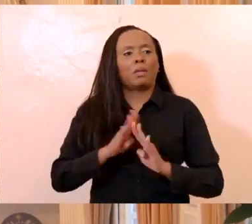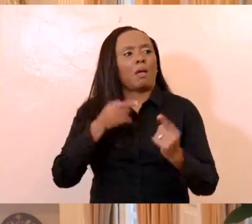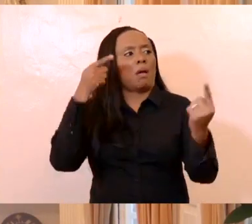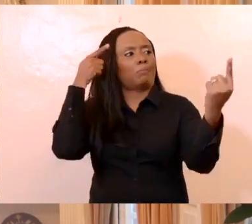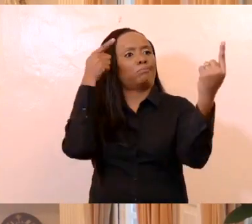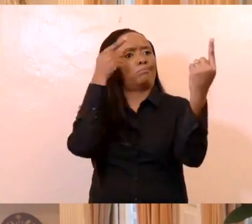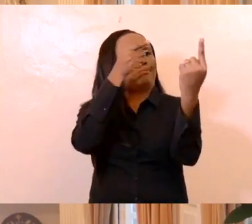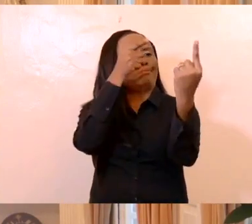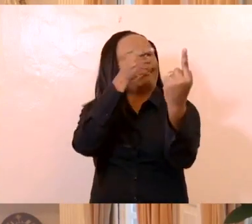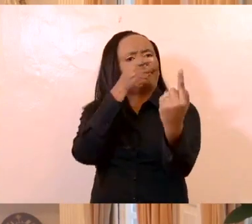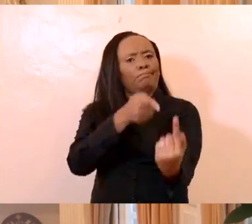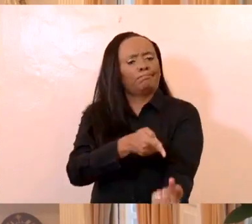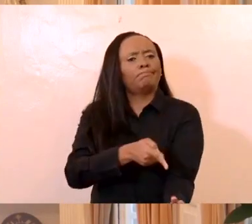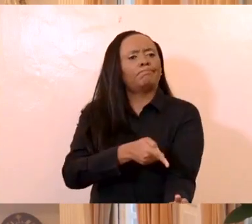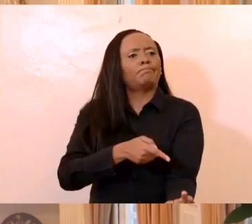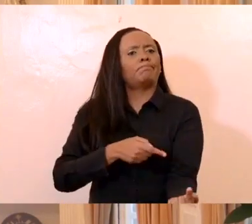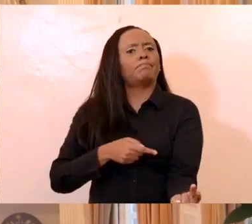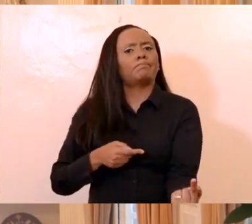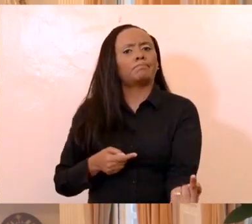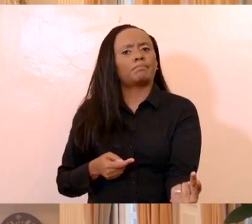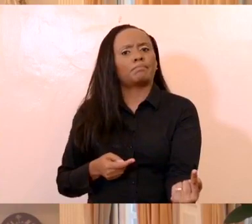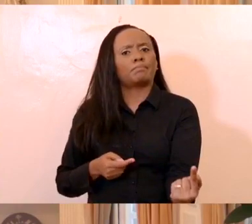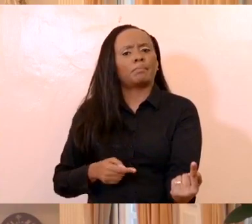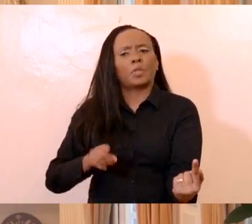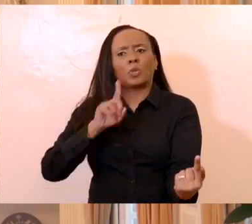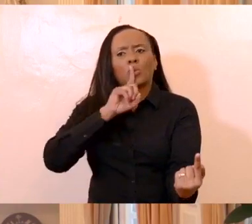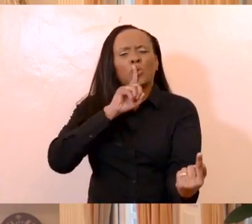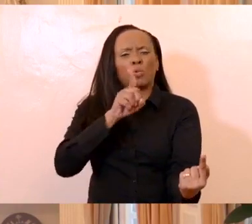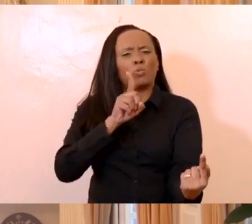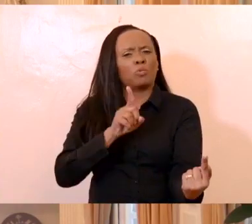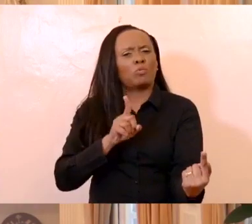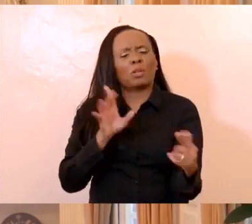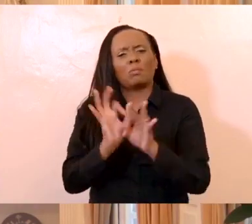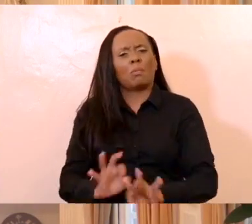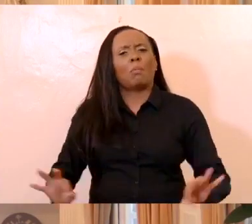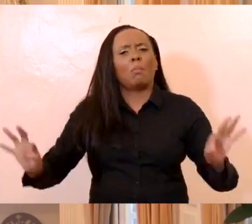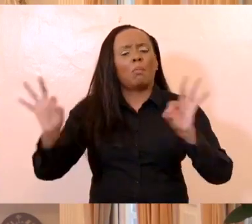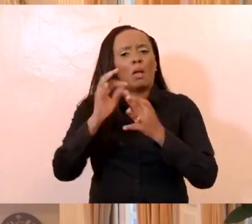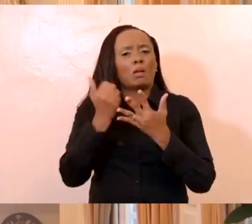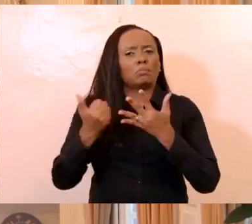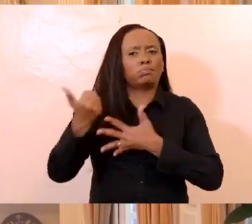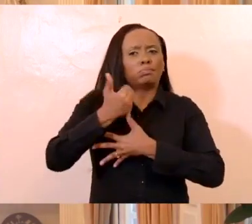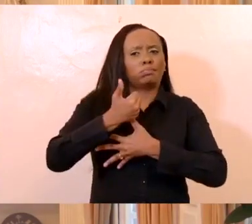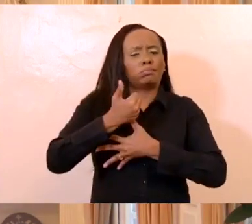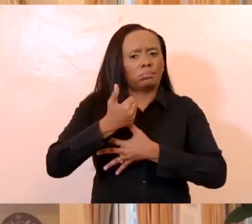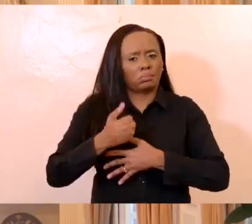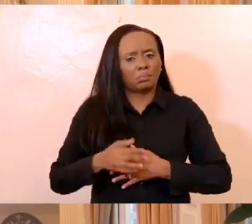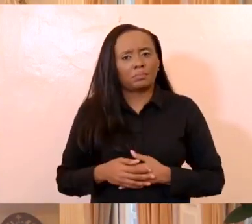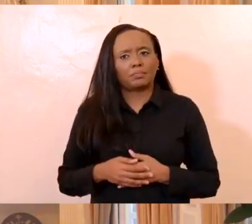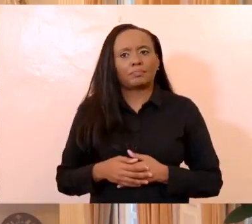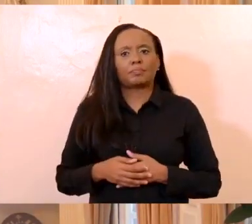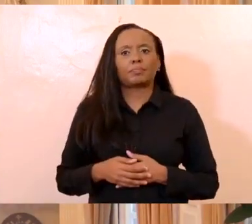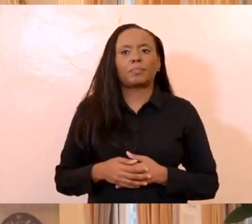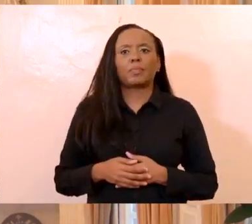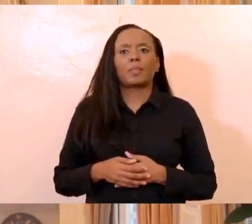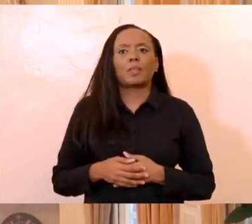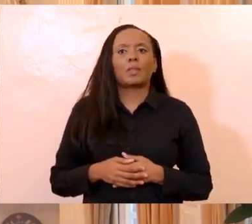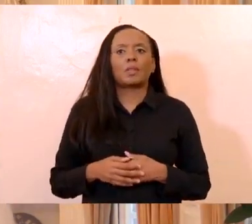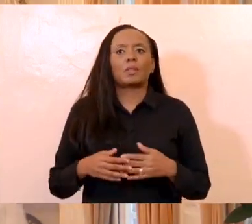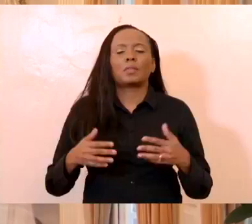and target audiences, because that, for us, is also vitally important. So what I'm saying